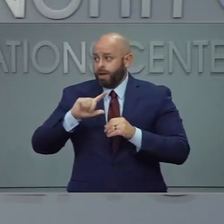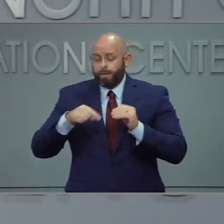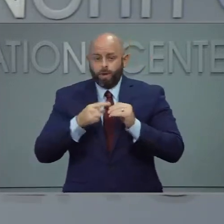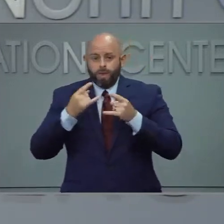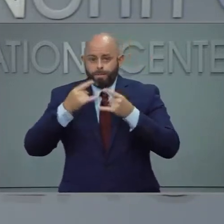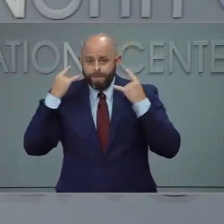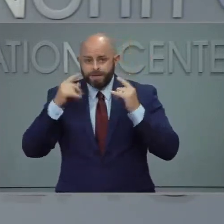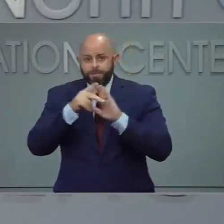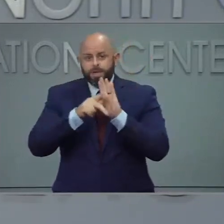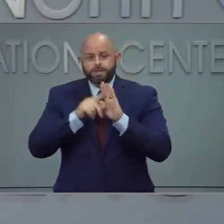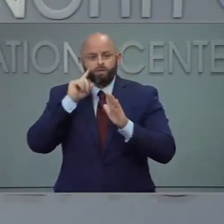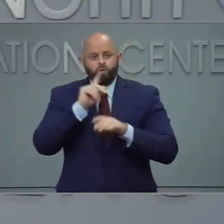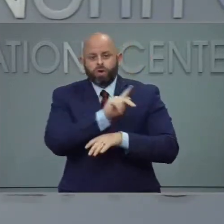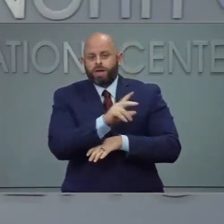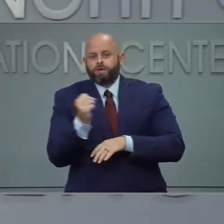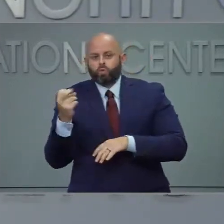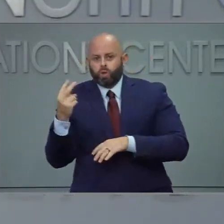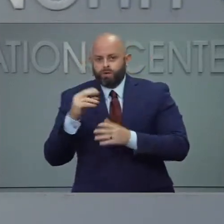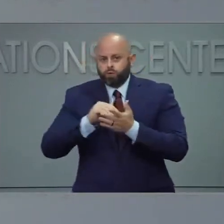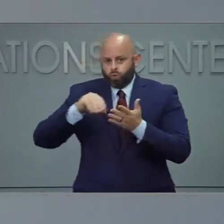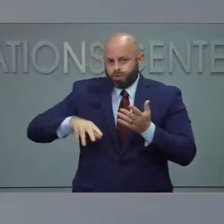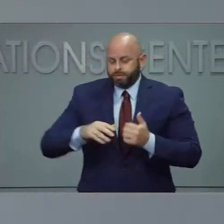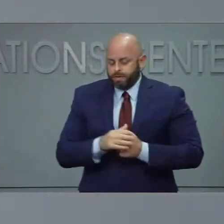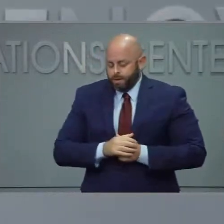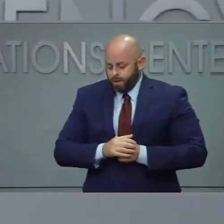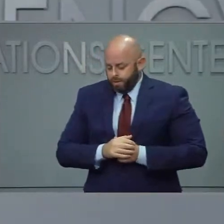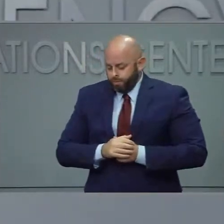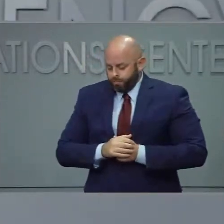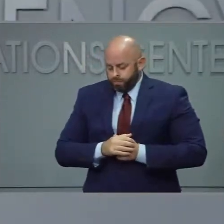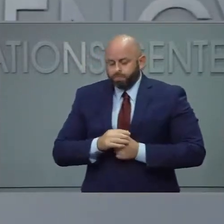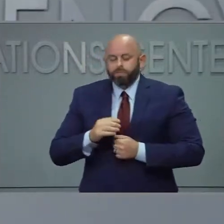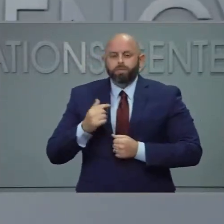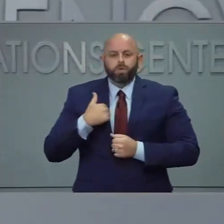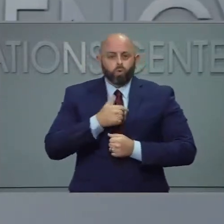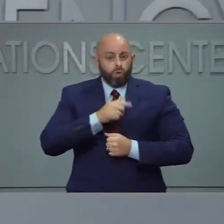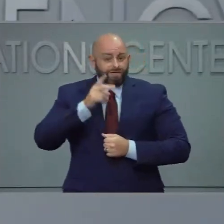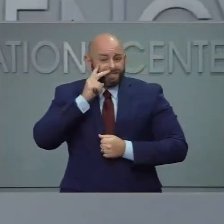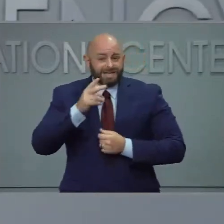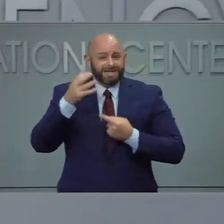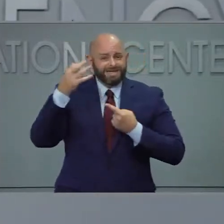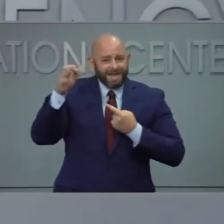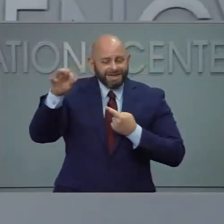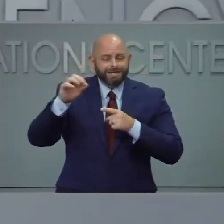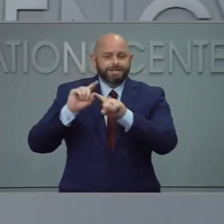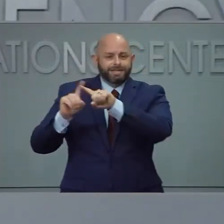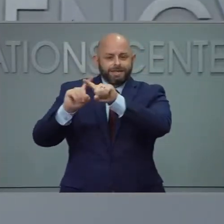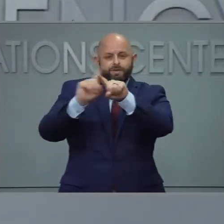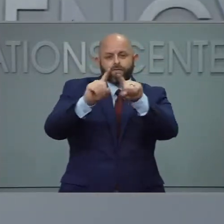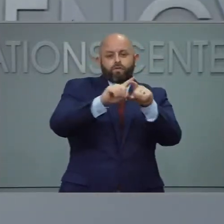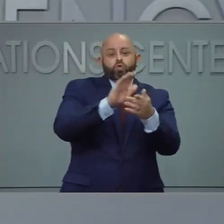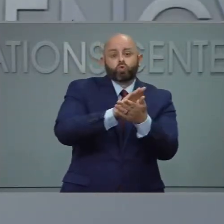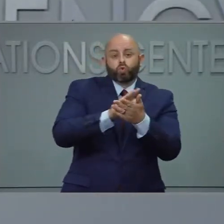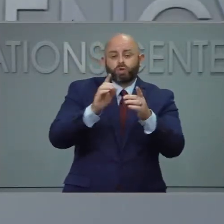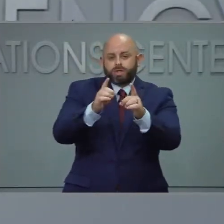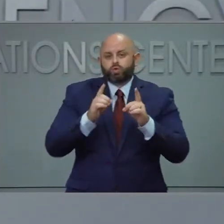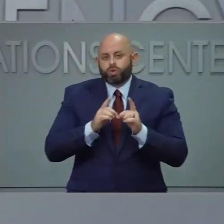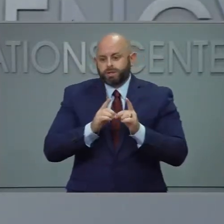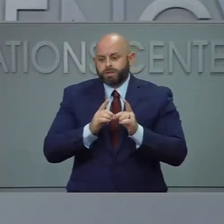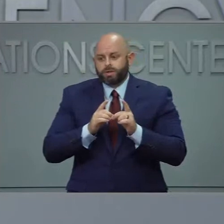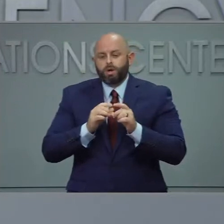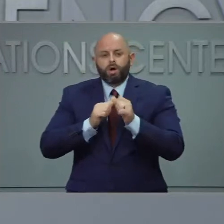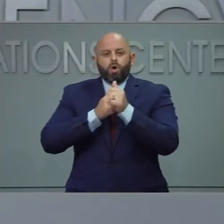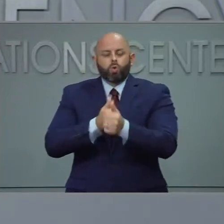for K-12 students. We've seen 19 districts, according to an education